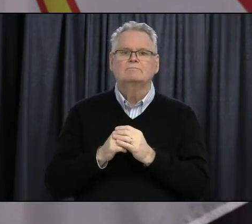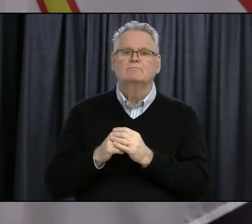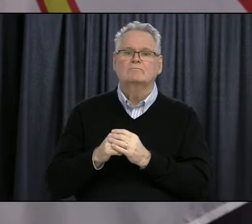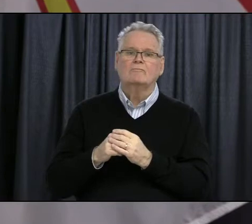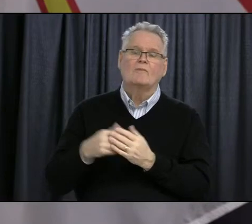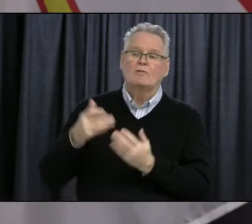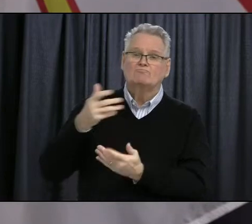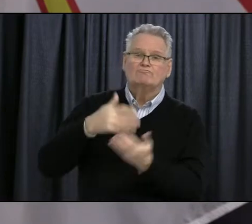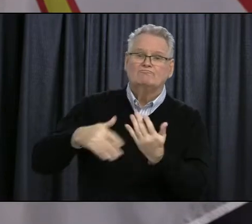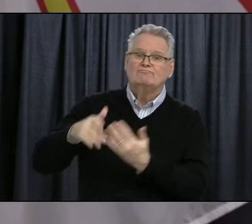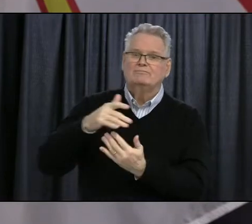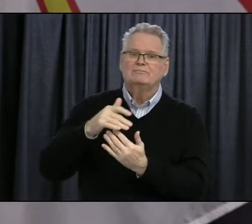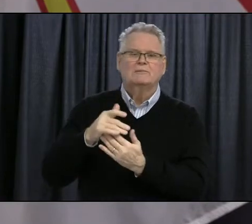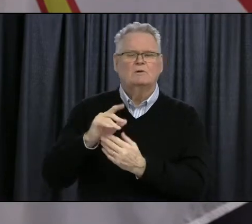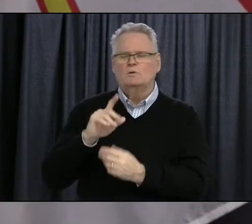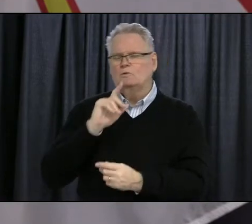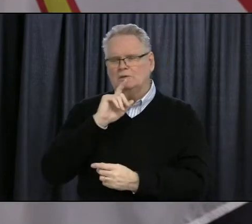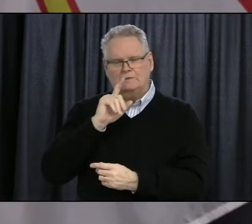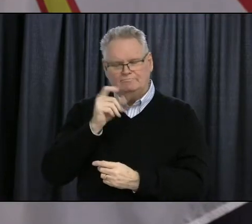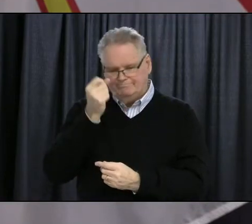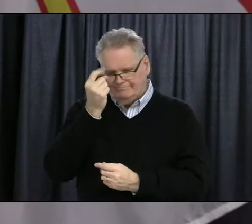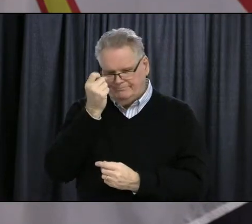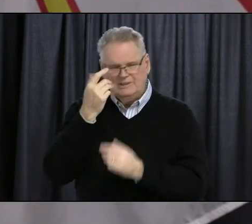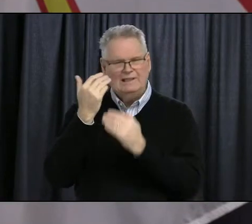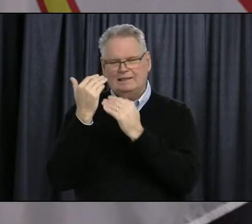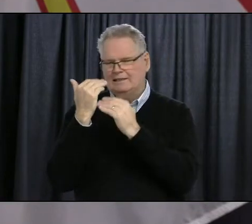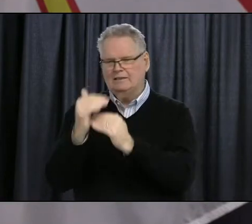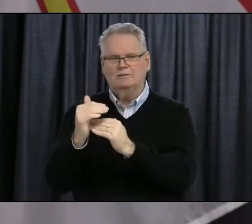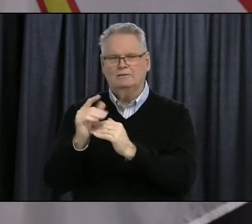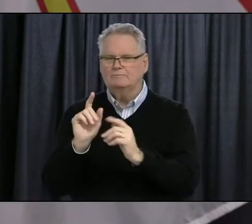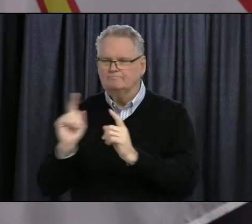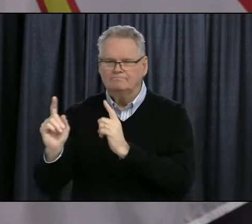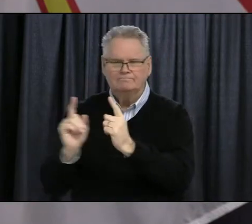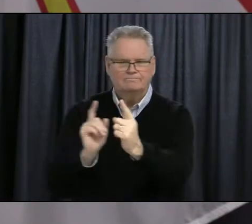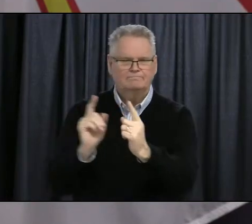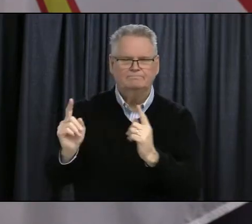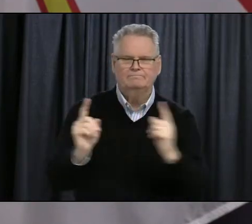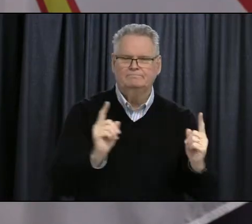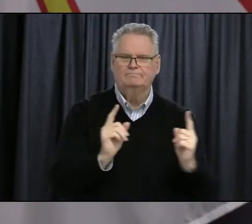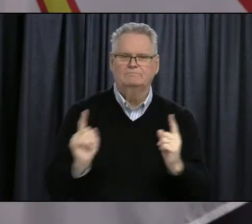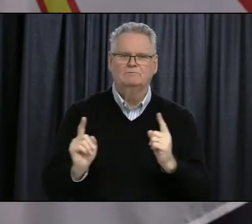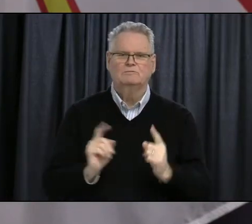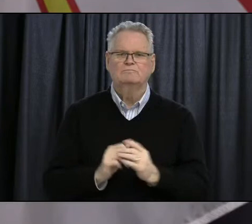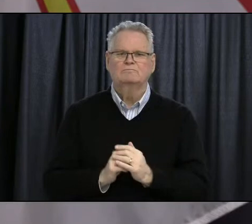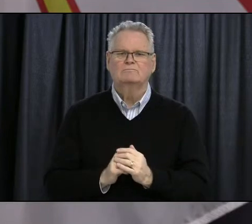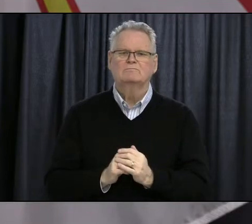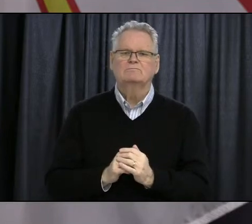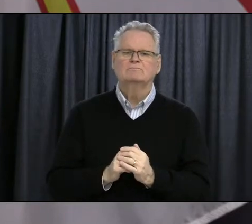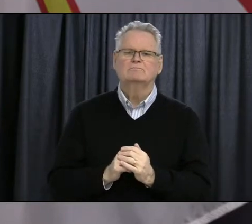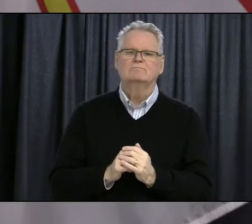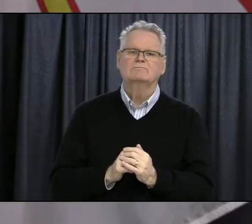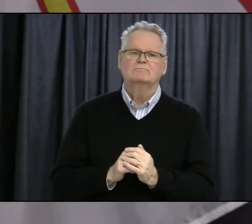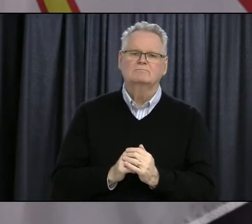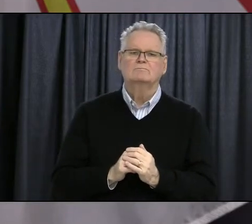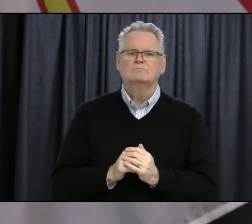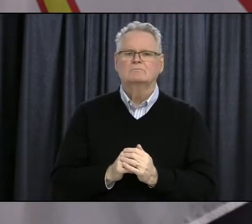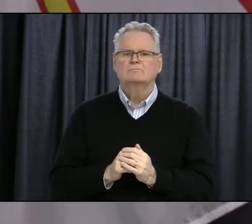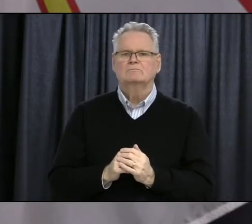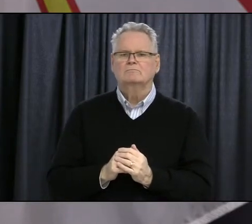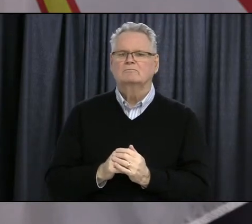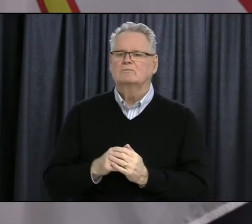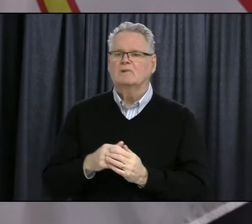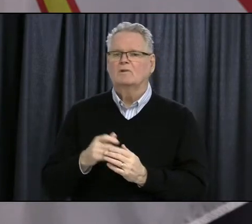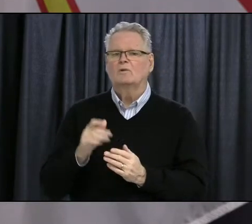their vessels. So we think for most passengers, the risk would be low, and anyone who